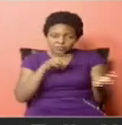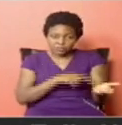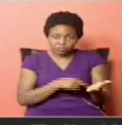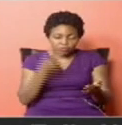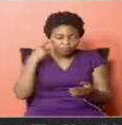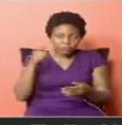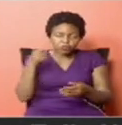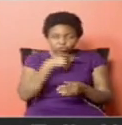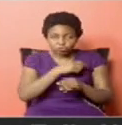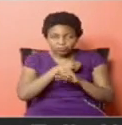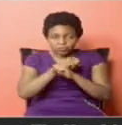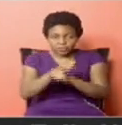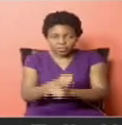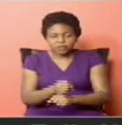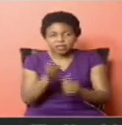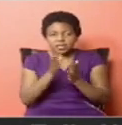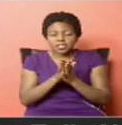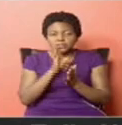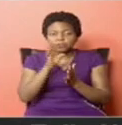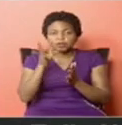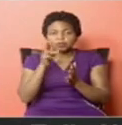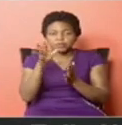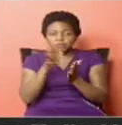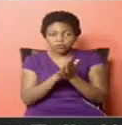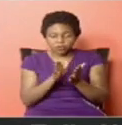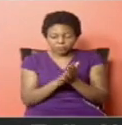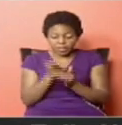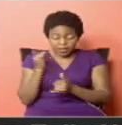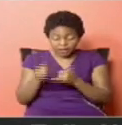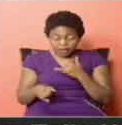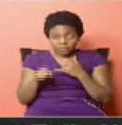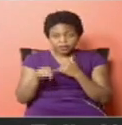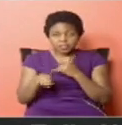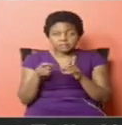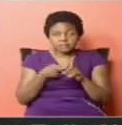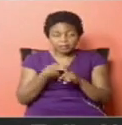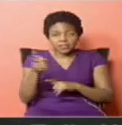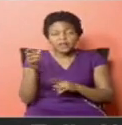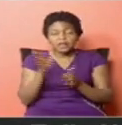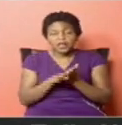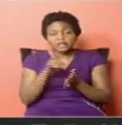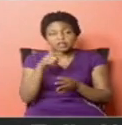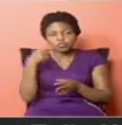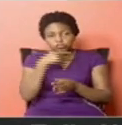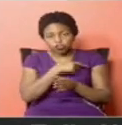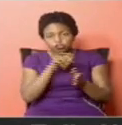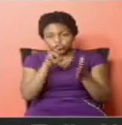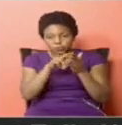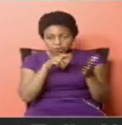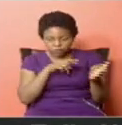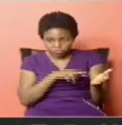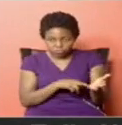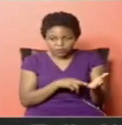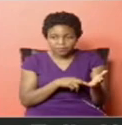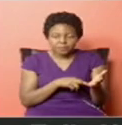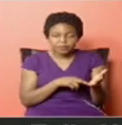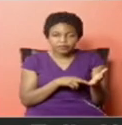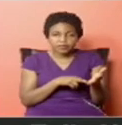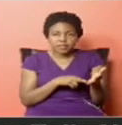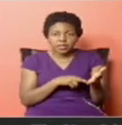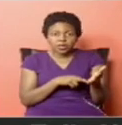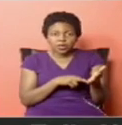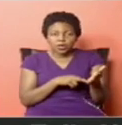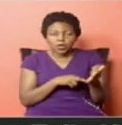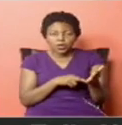protection, and this is due to be launched by end of this month. And this social registry will try to